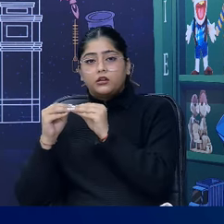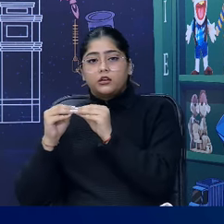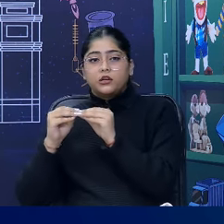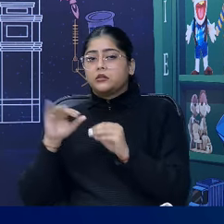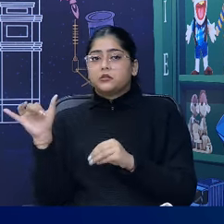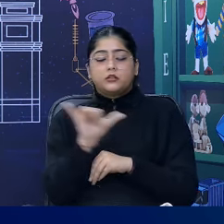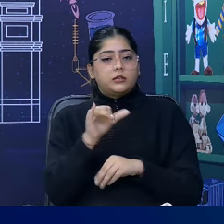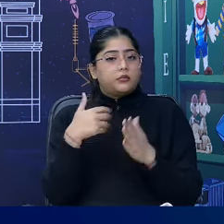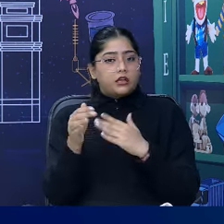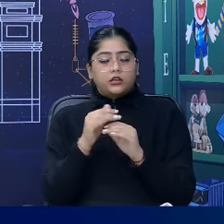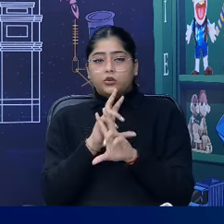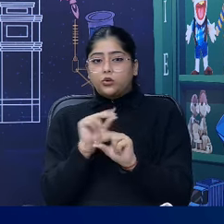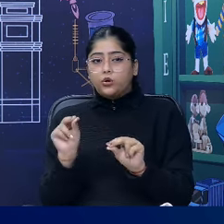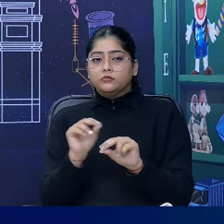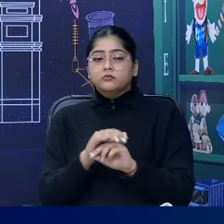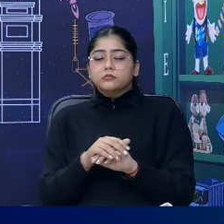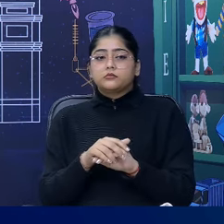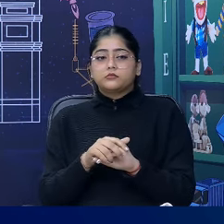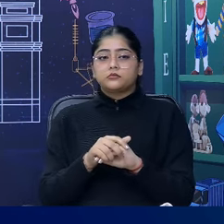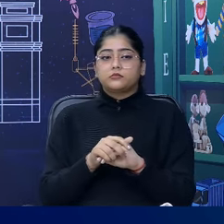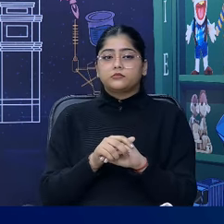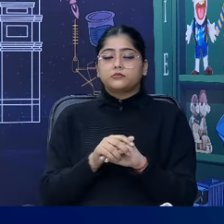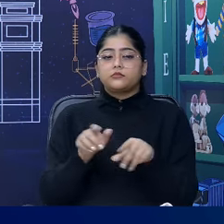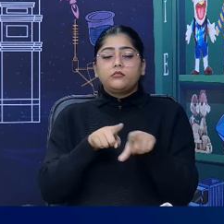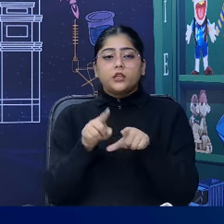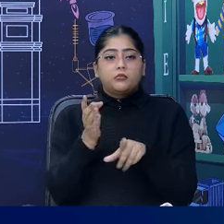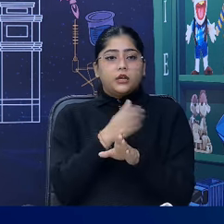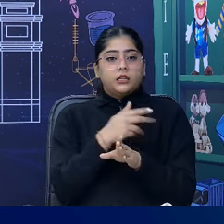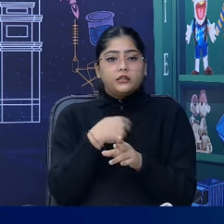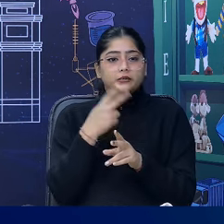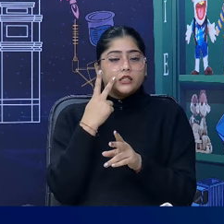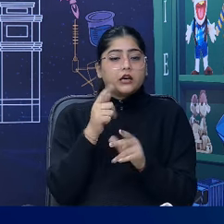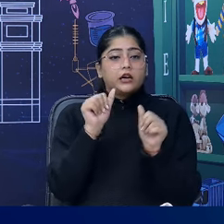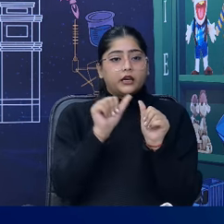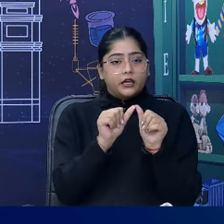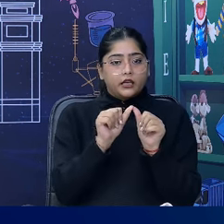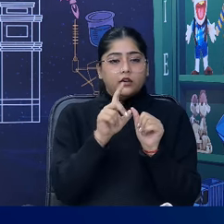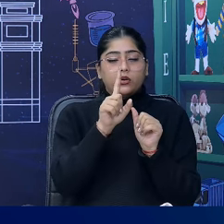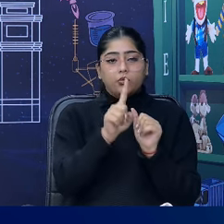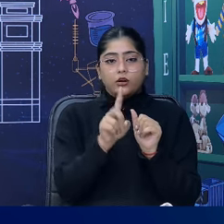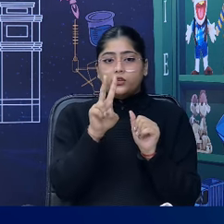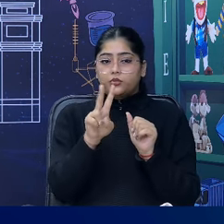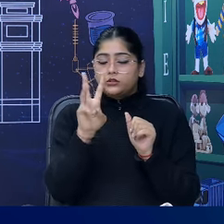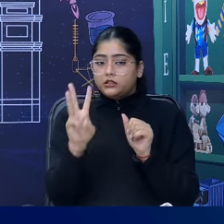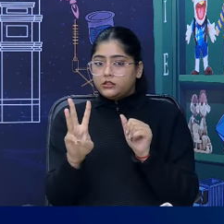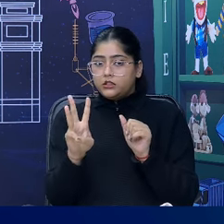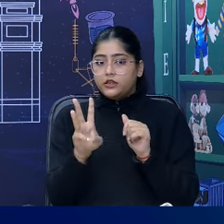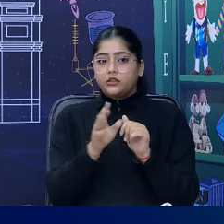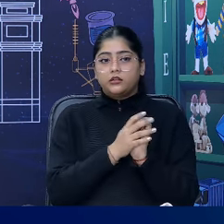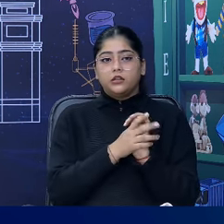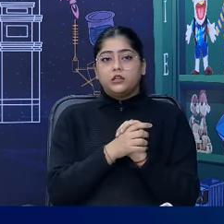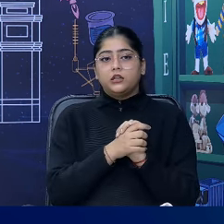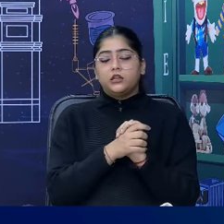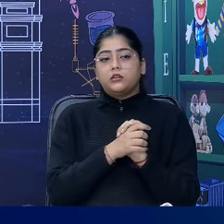is common. Like the previous example, set A has the elements 1, 2, 3. Let